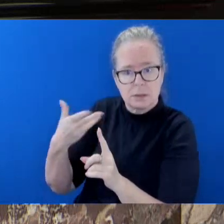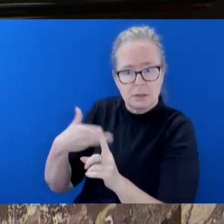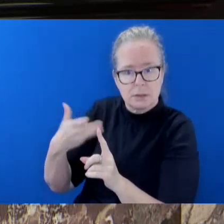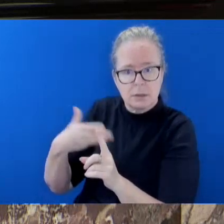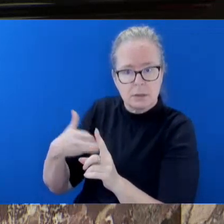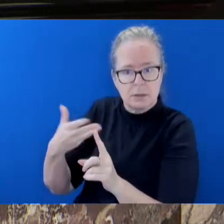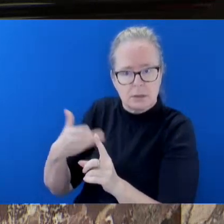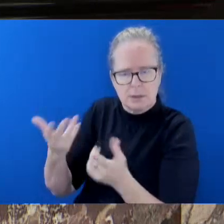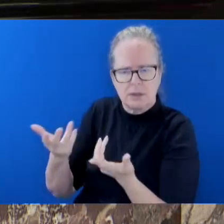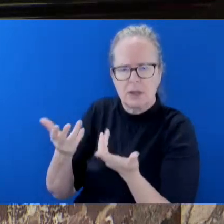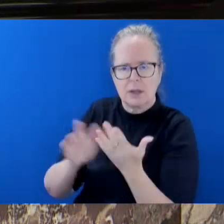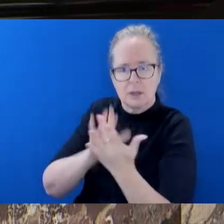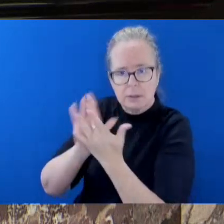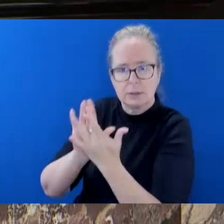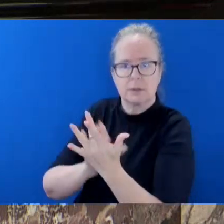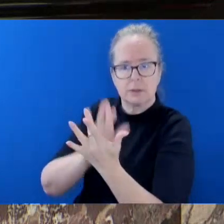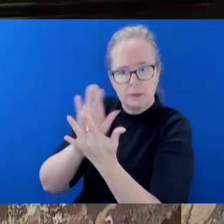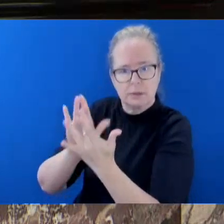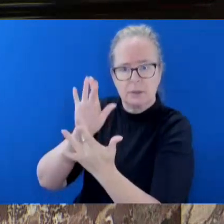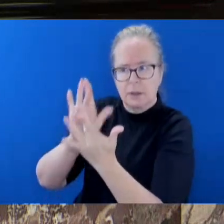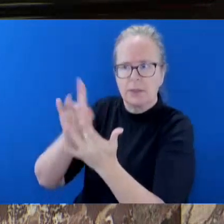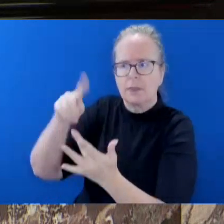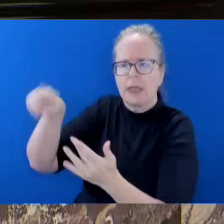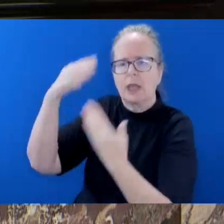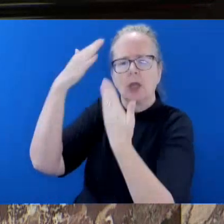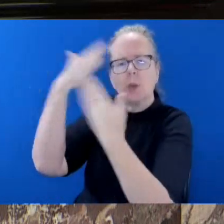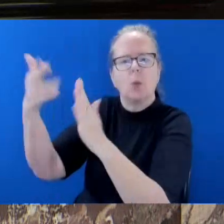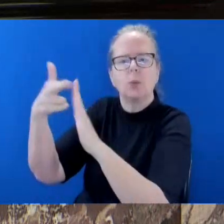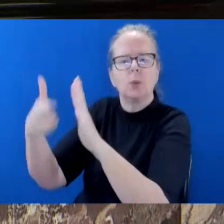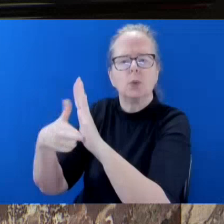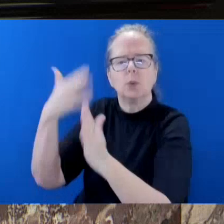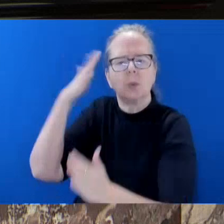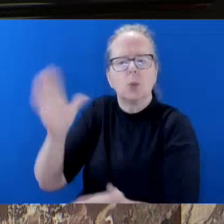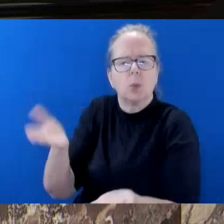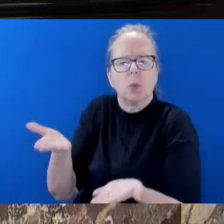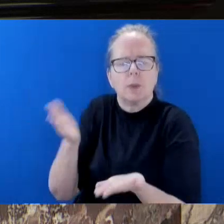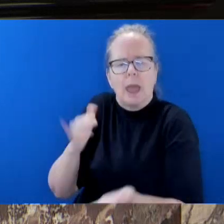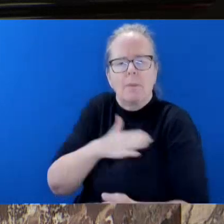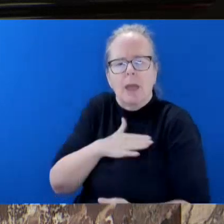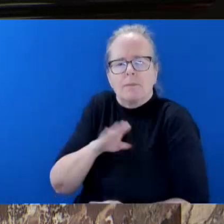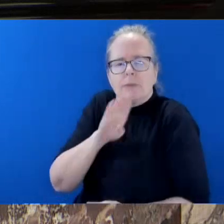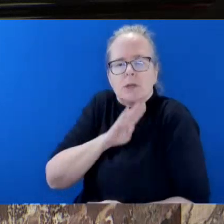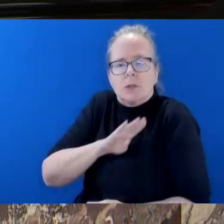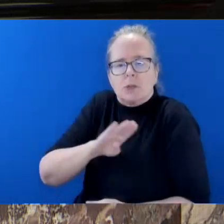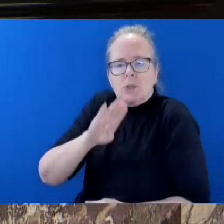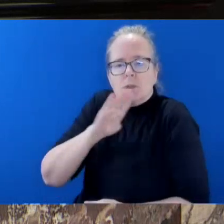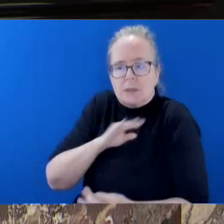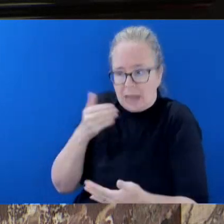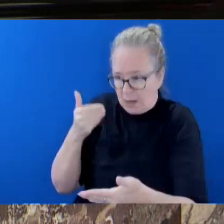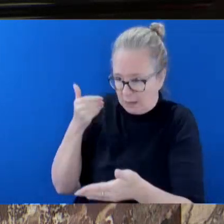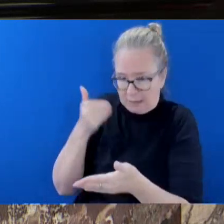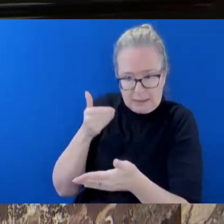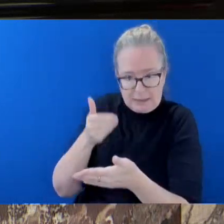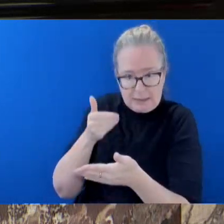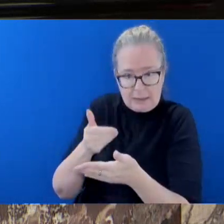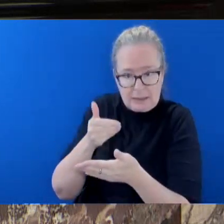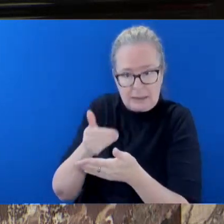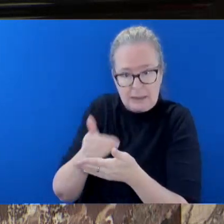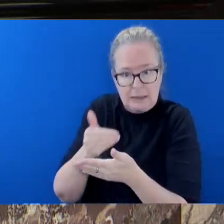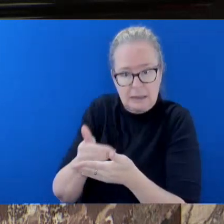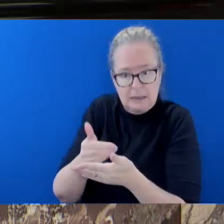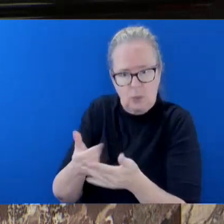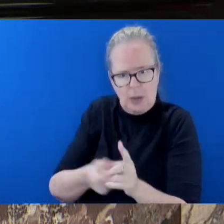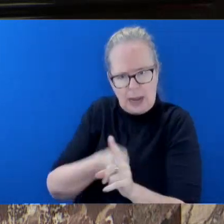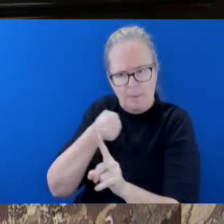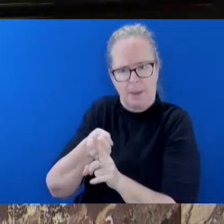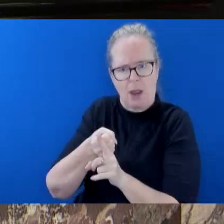to not have clarity as the deadline approaches. It's having tremendous impact on our tourism industry. I hope that at